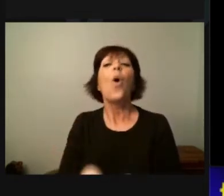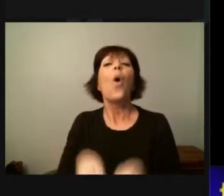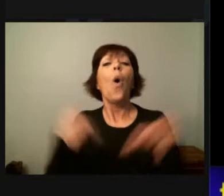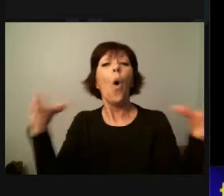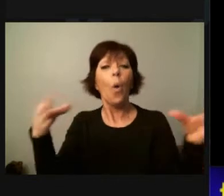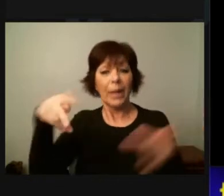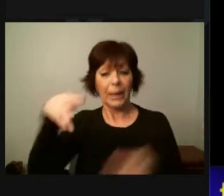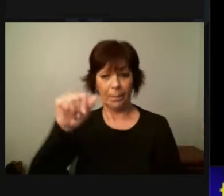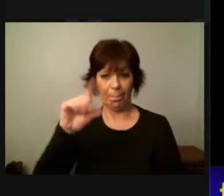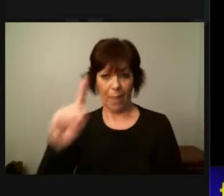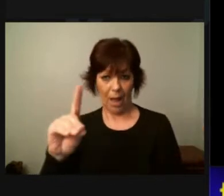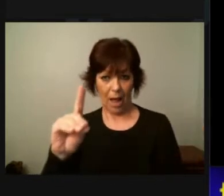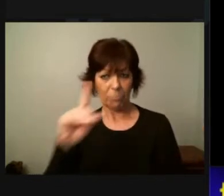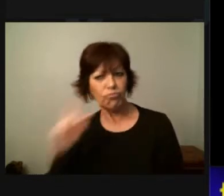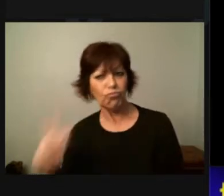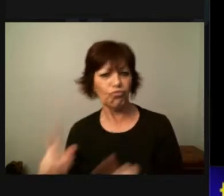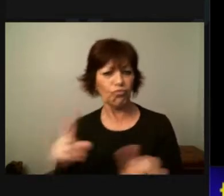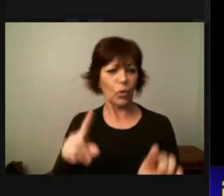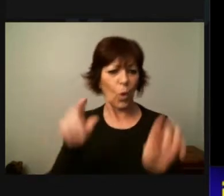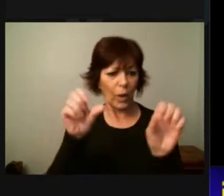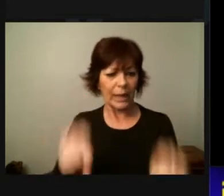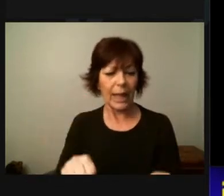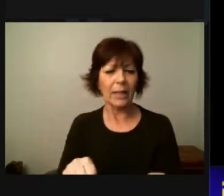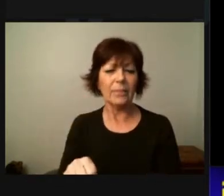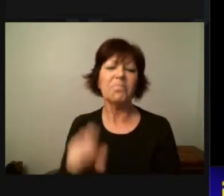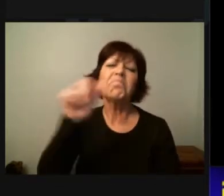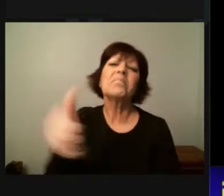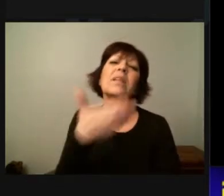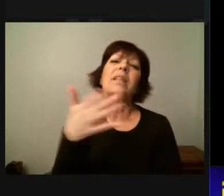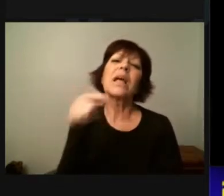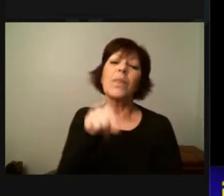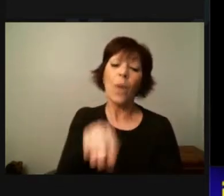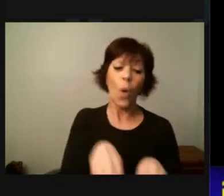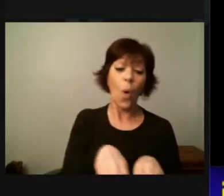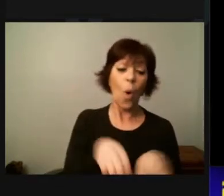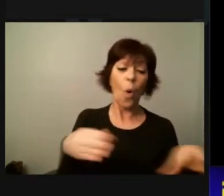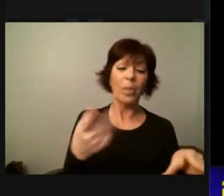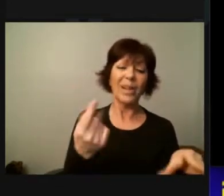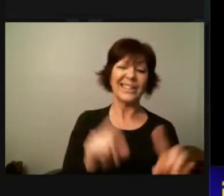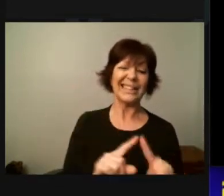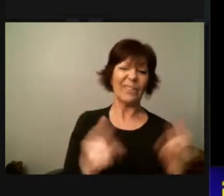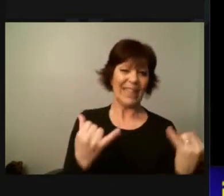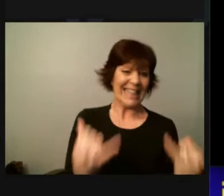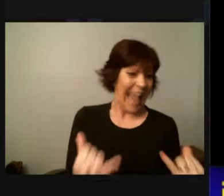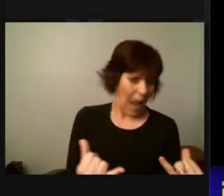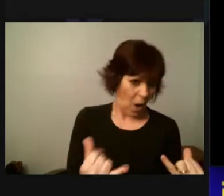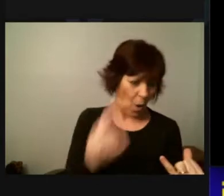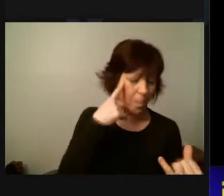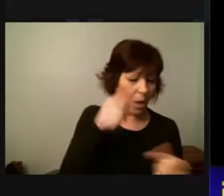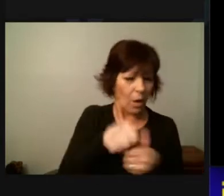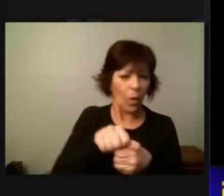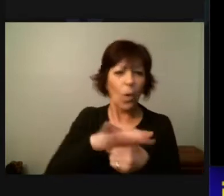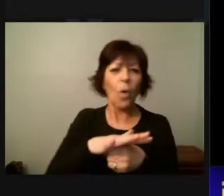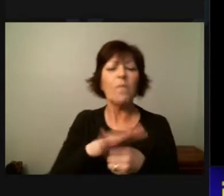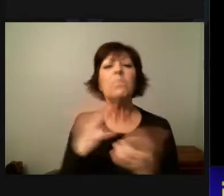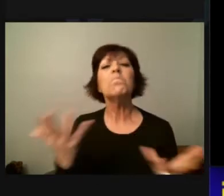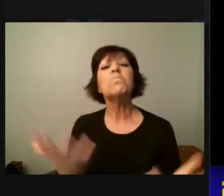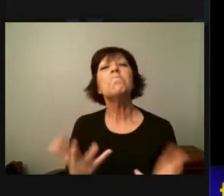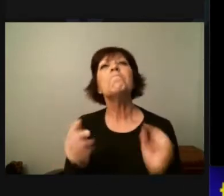other thing that makes open pods a little bit different this time around is